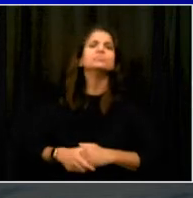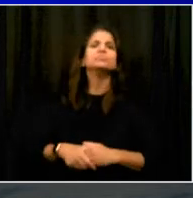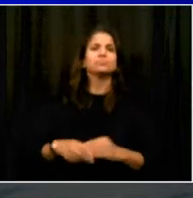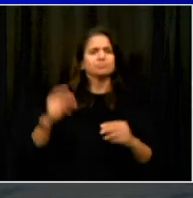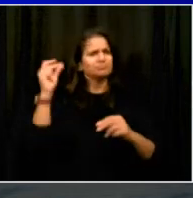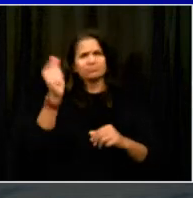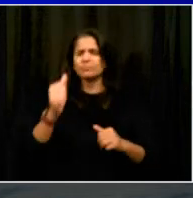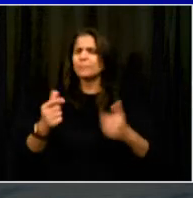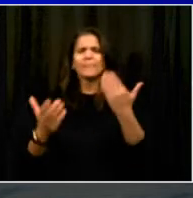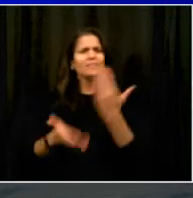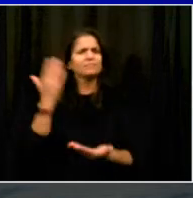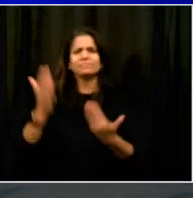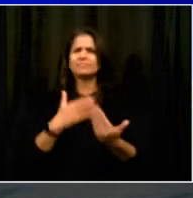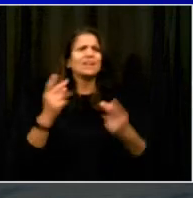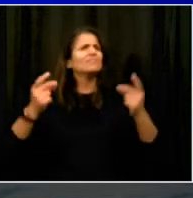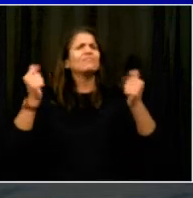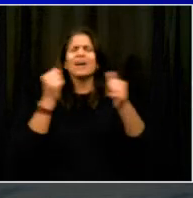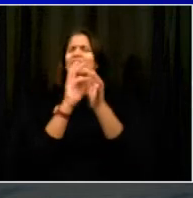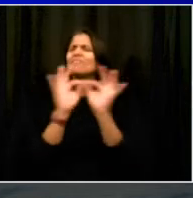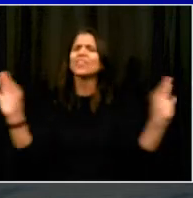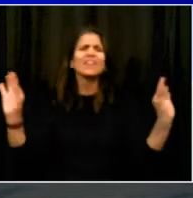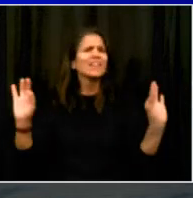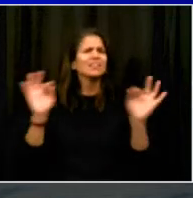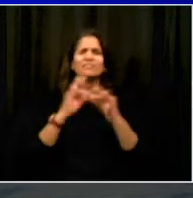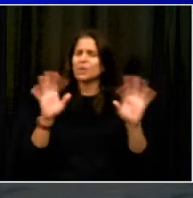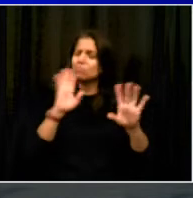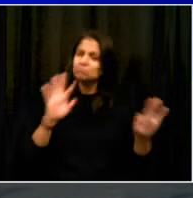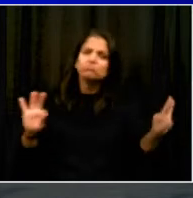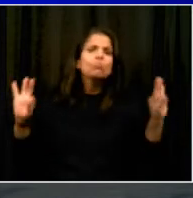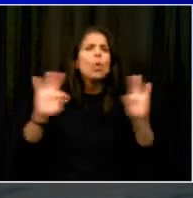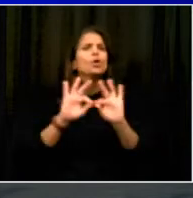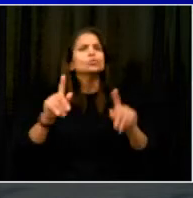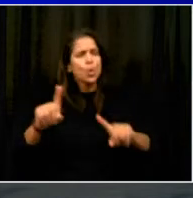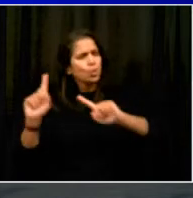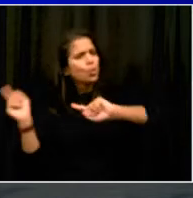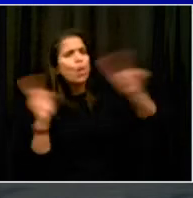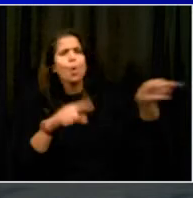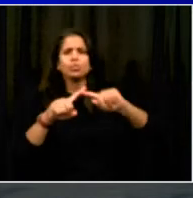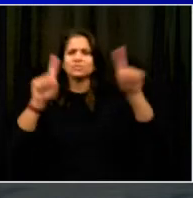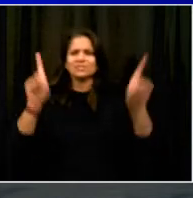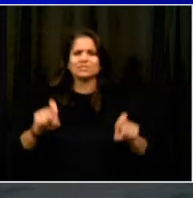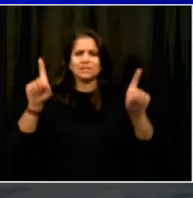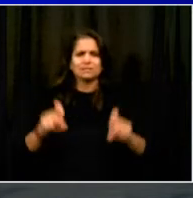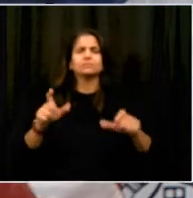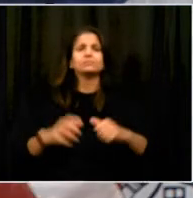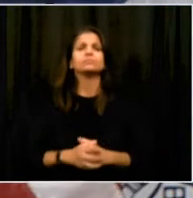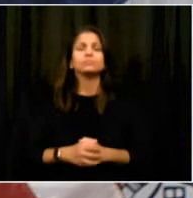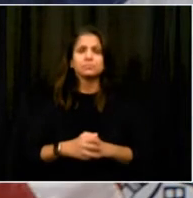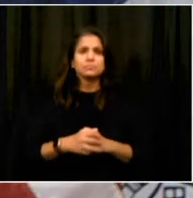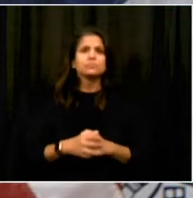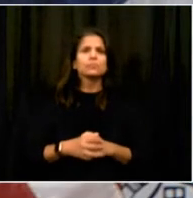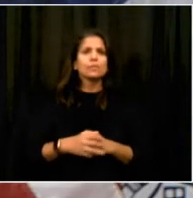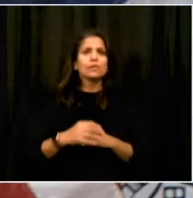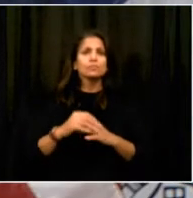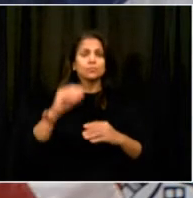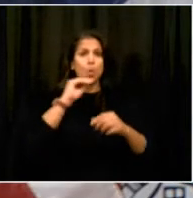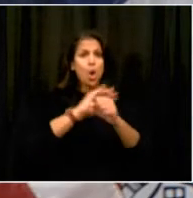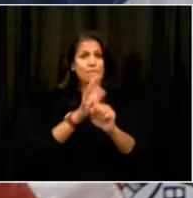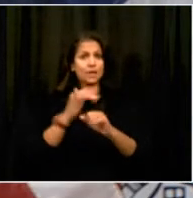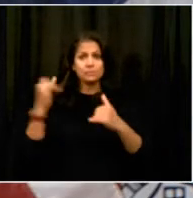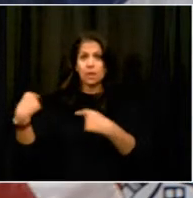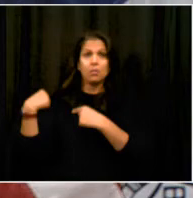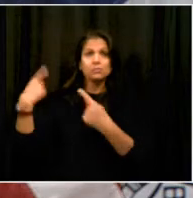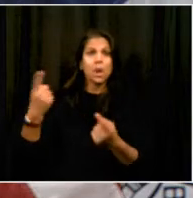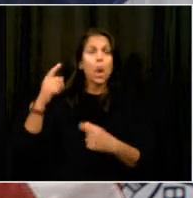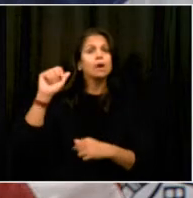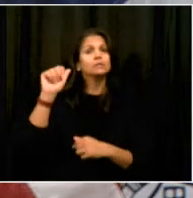city. Now, we are 10 months into this crisis, but for the first time, we